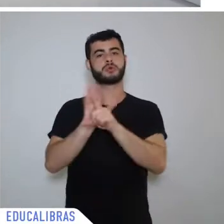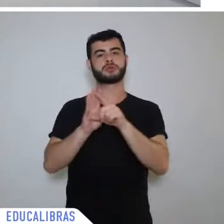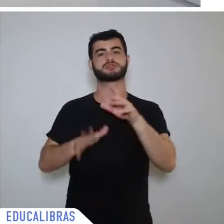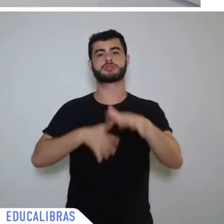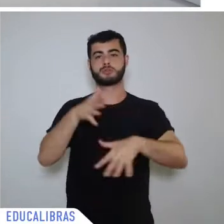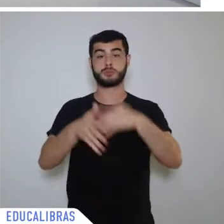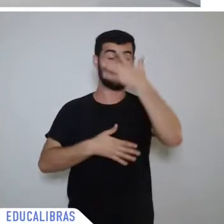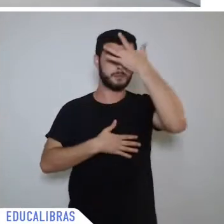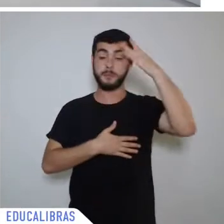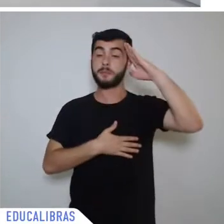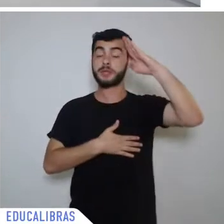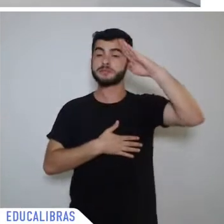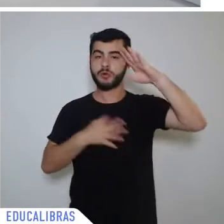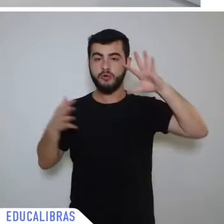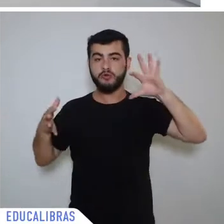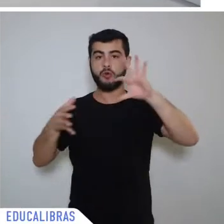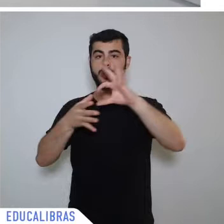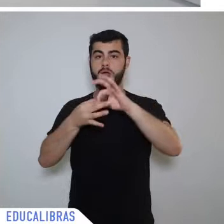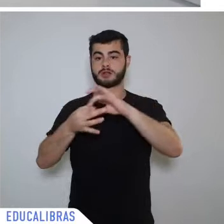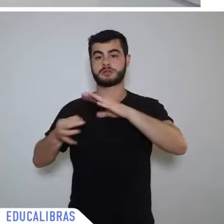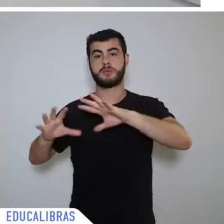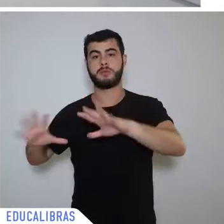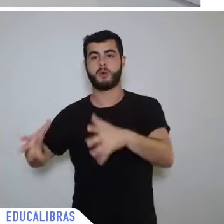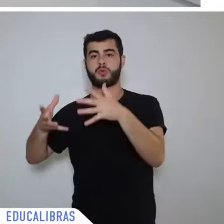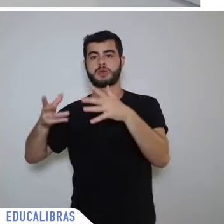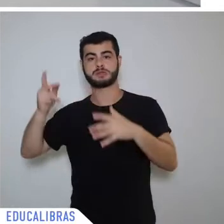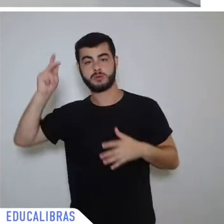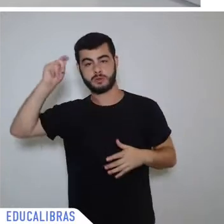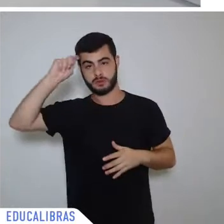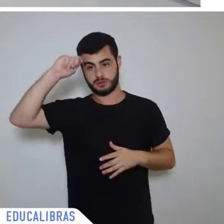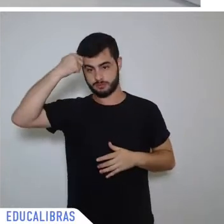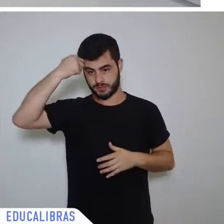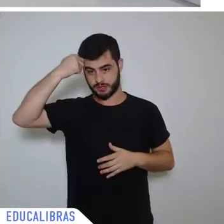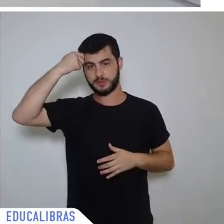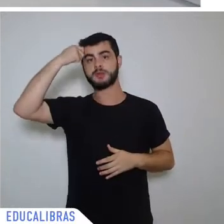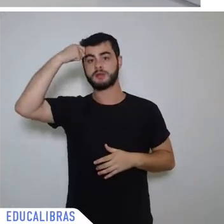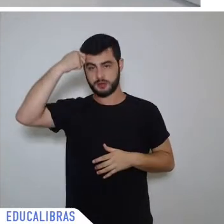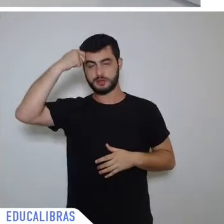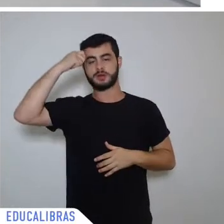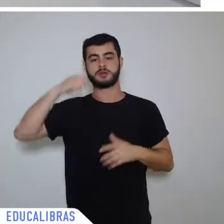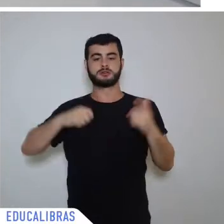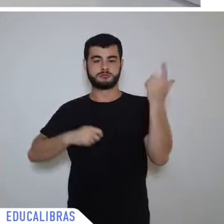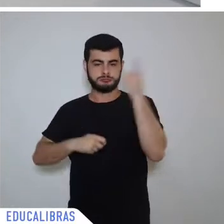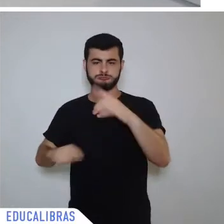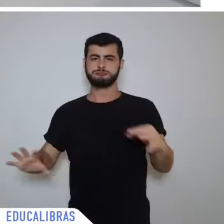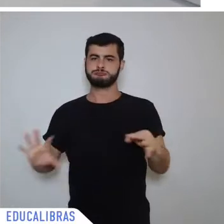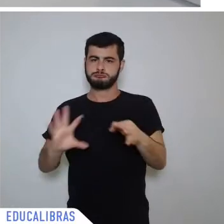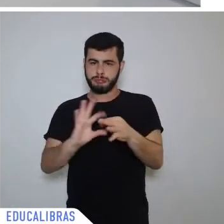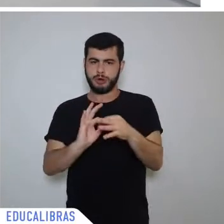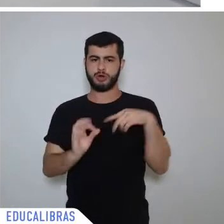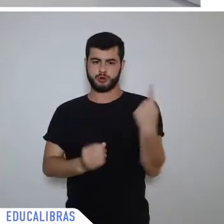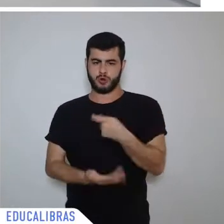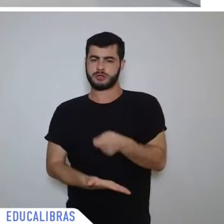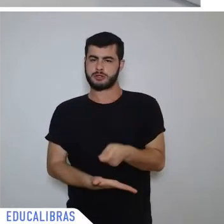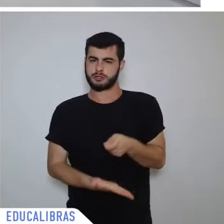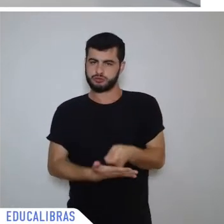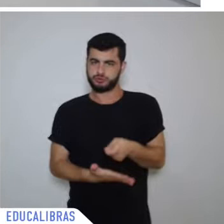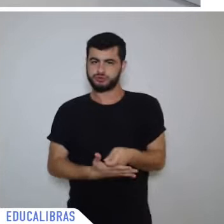that are made towards the black population. We demand that this is implemented and